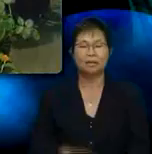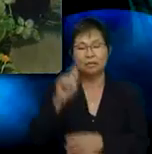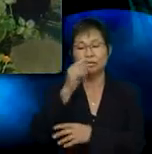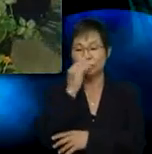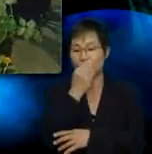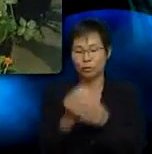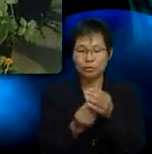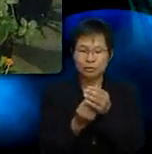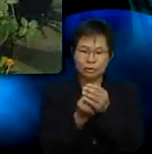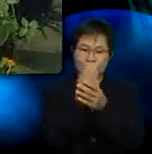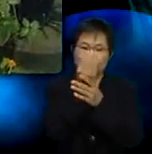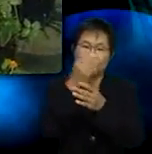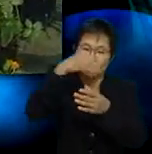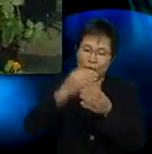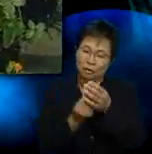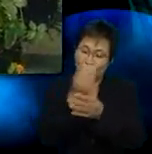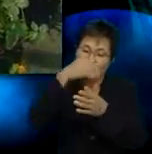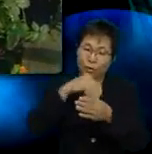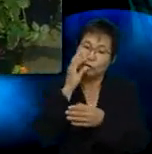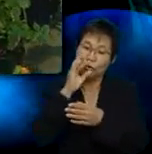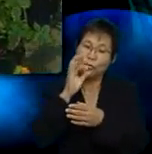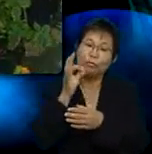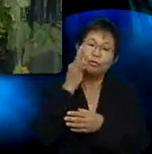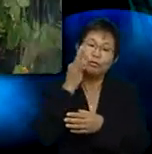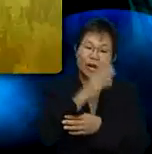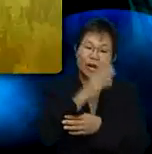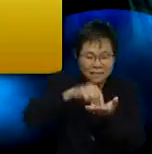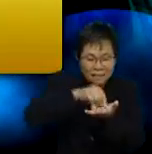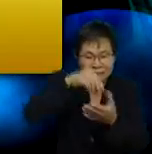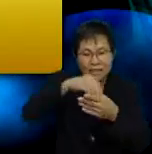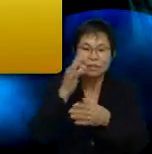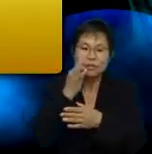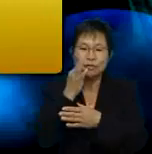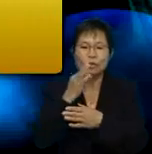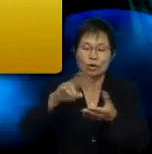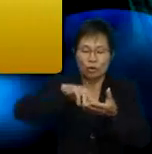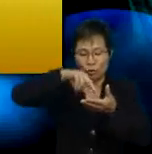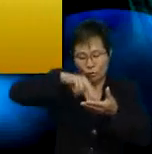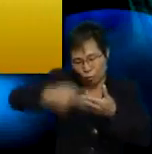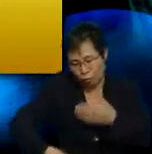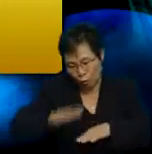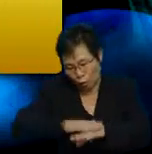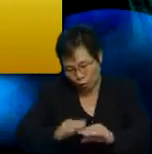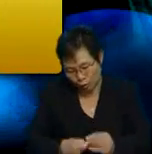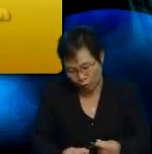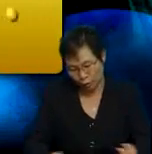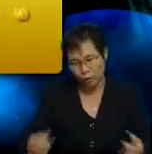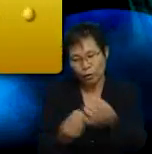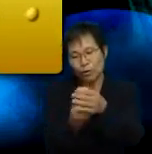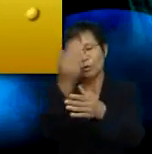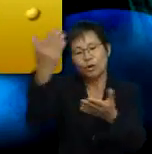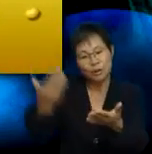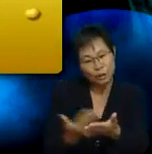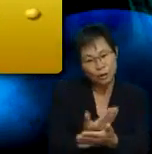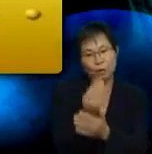The flower develops into a fruit. There are seeds in the fruit. When a seed falls on the ground, it will grow into a